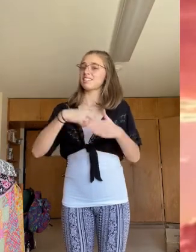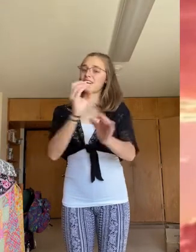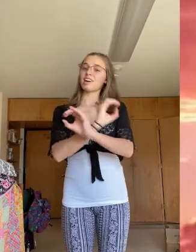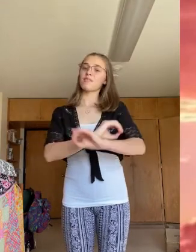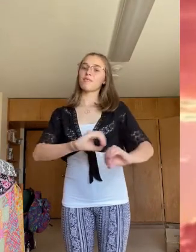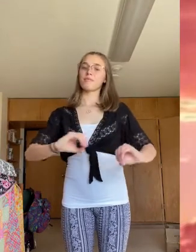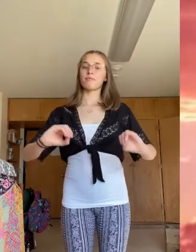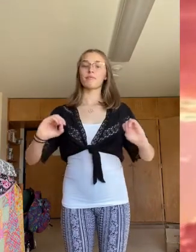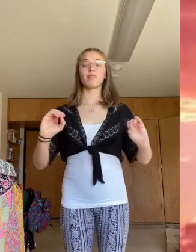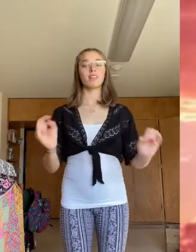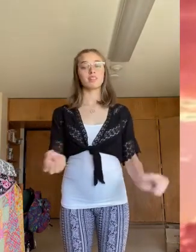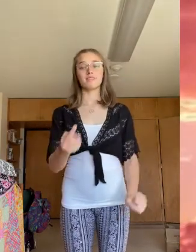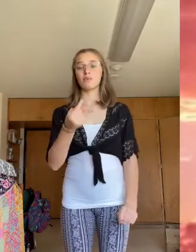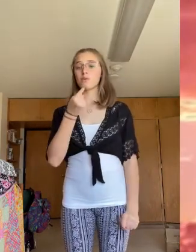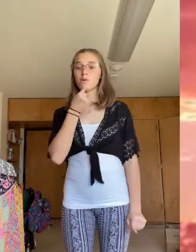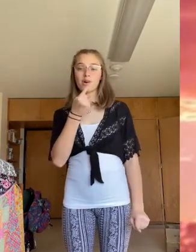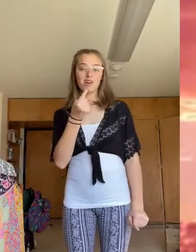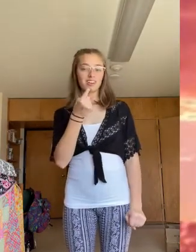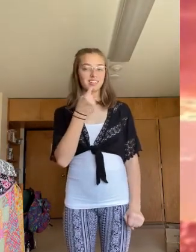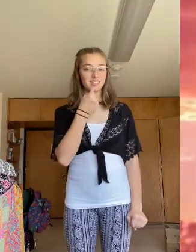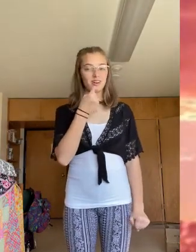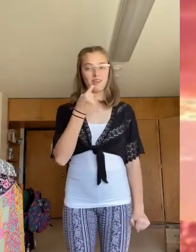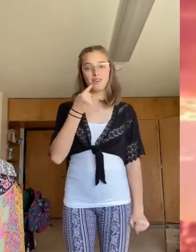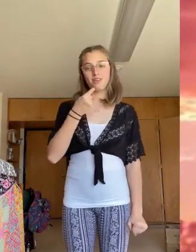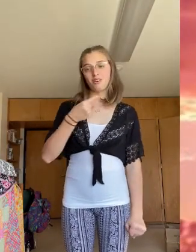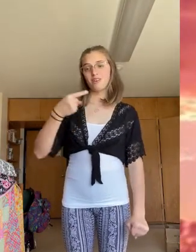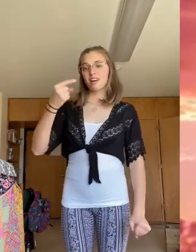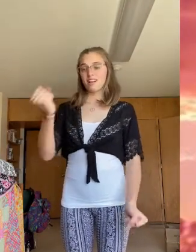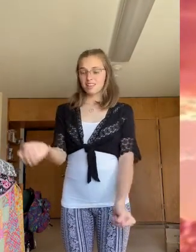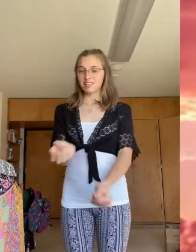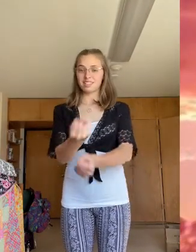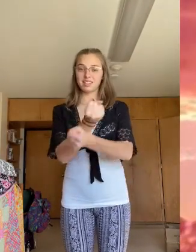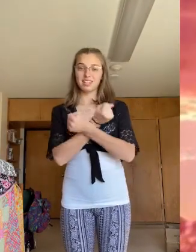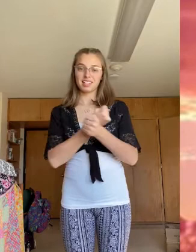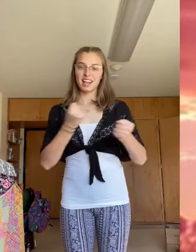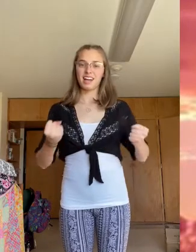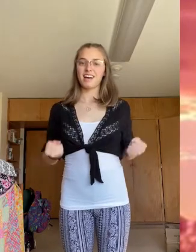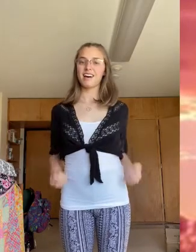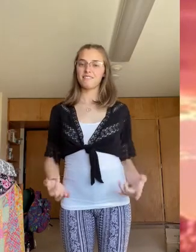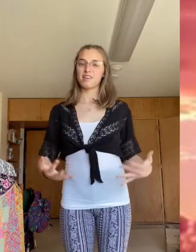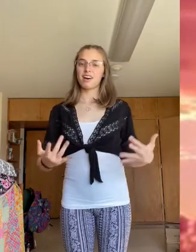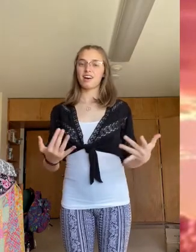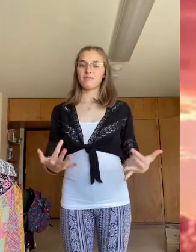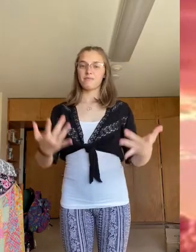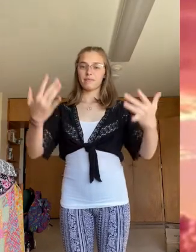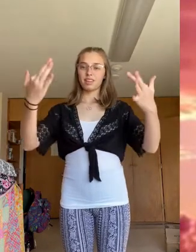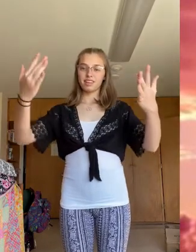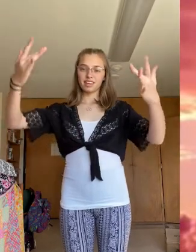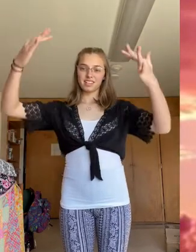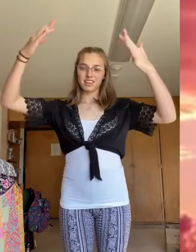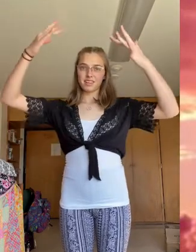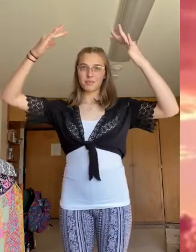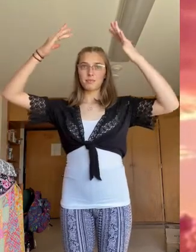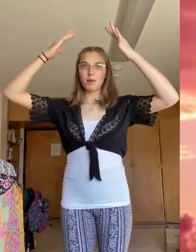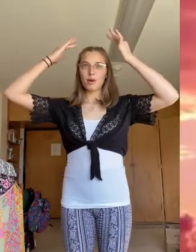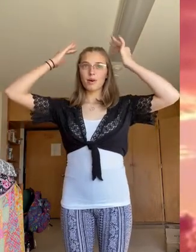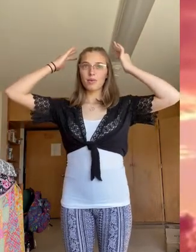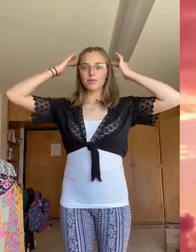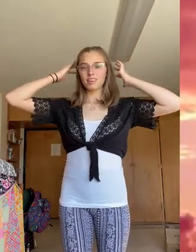knees. I am lost for words, so lost in love. I'm